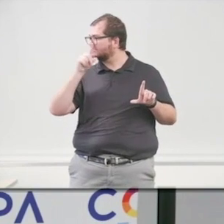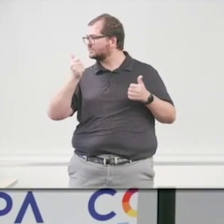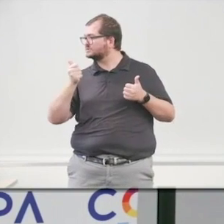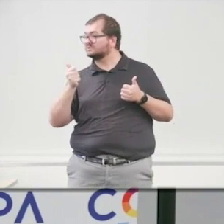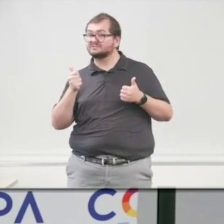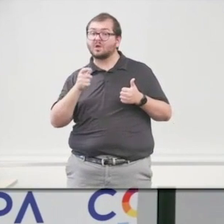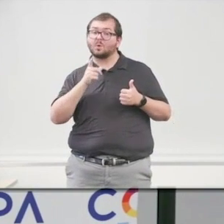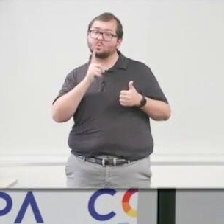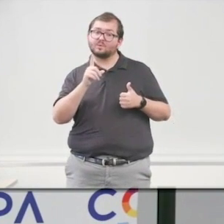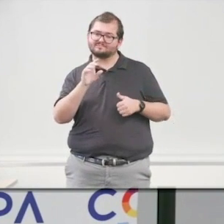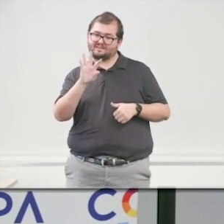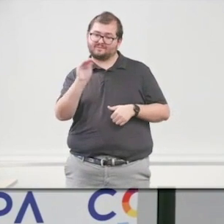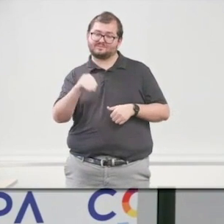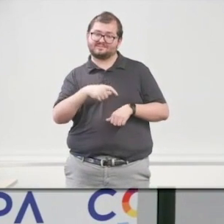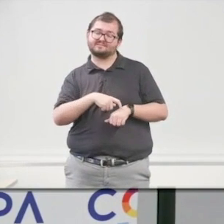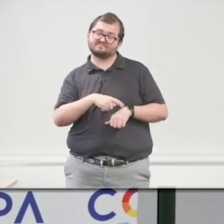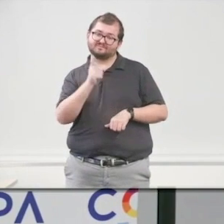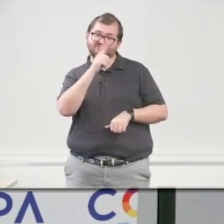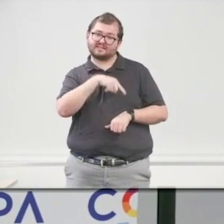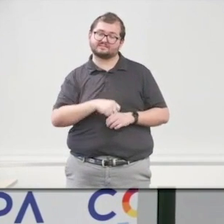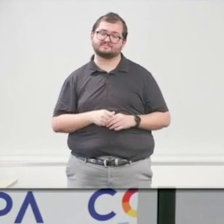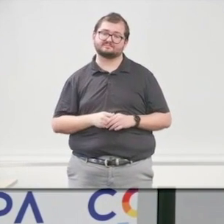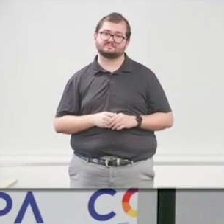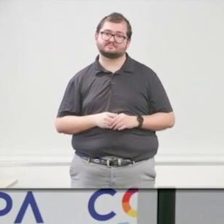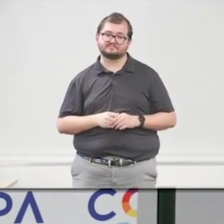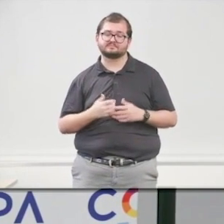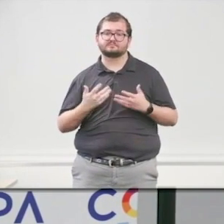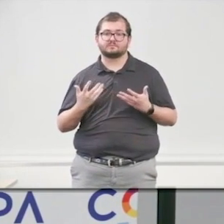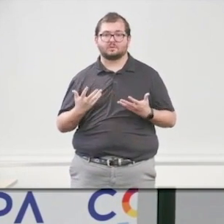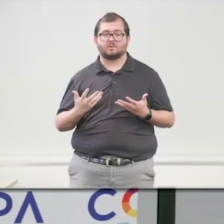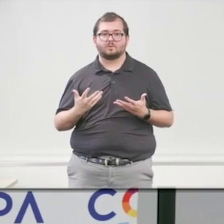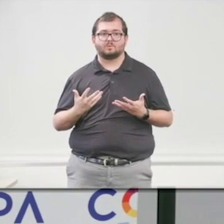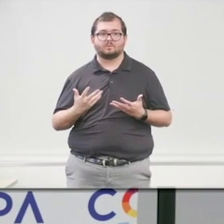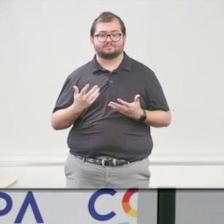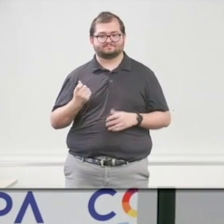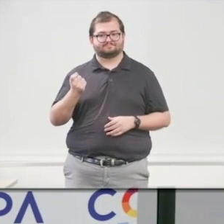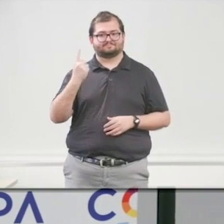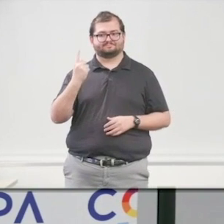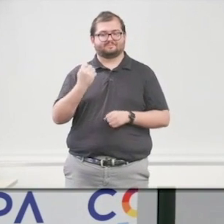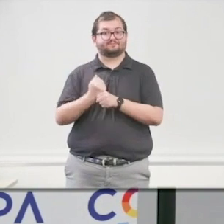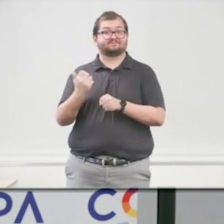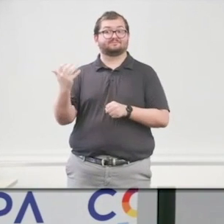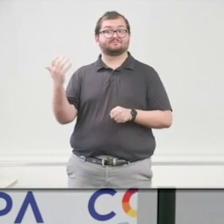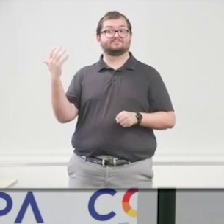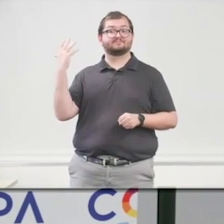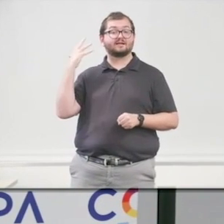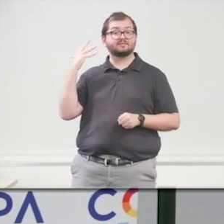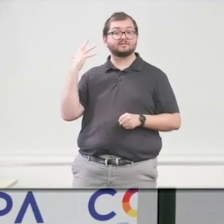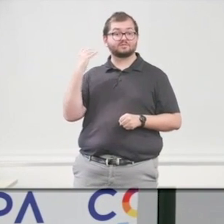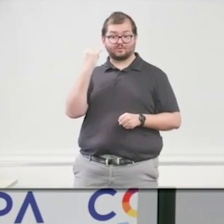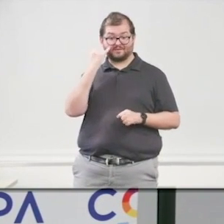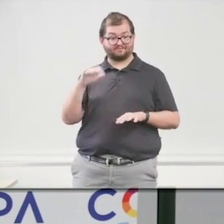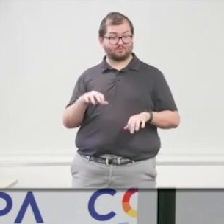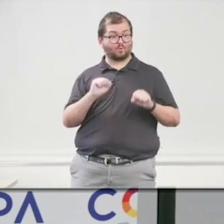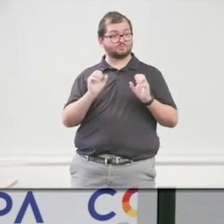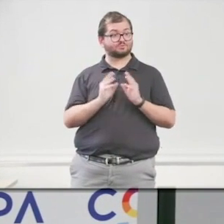95% of the time it is a fake email. And so from that perspective, about 5 years ago, had you had a conference on cybersecurity,